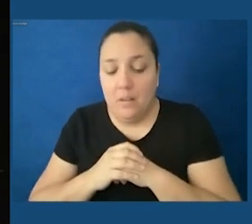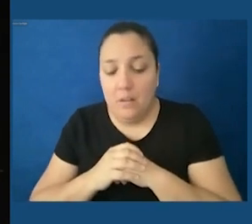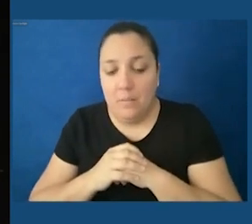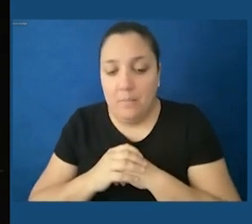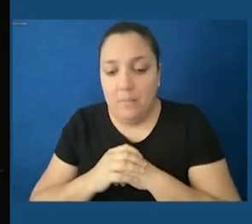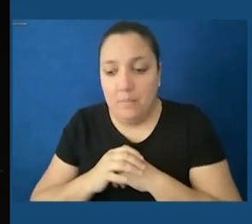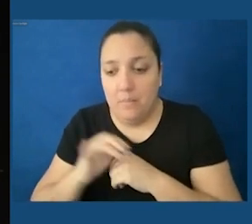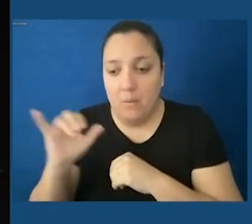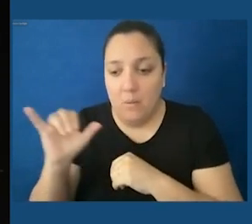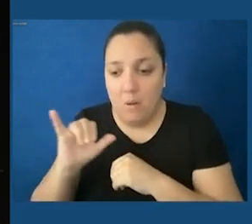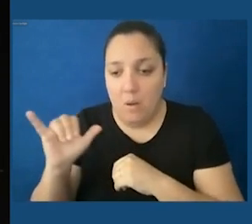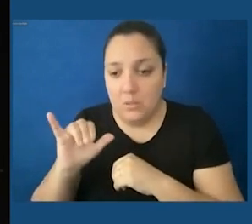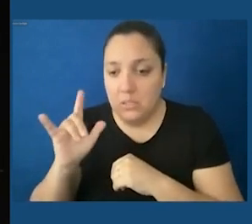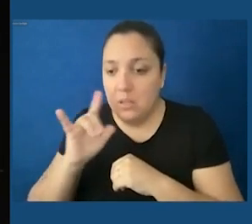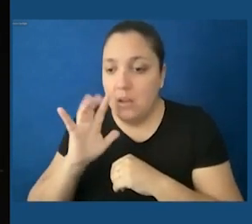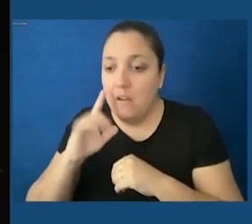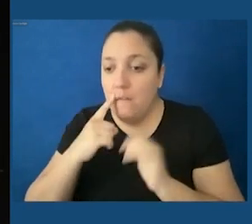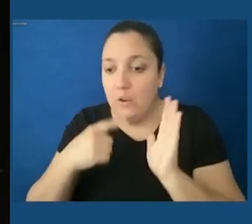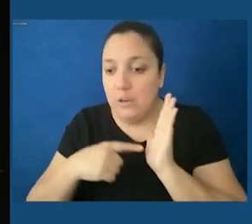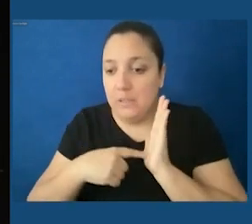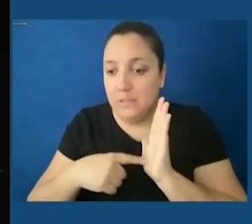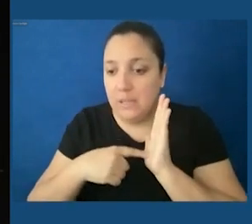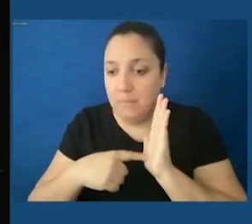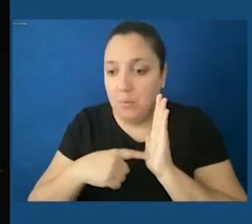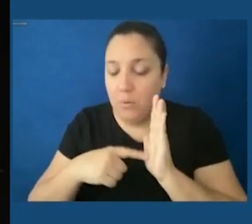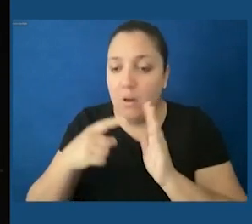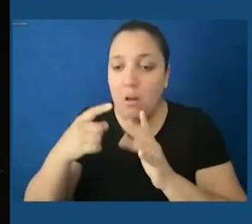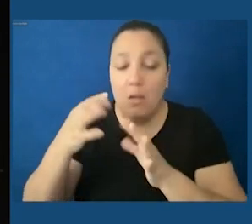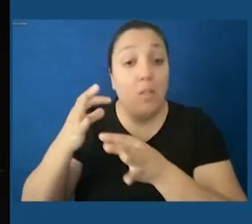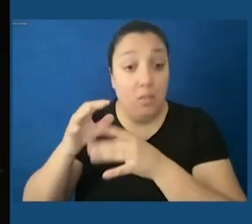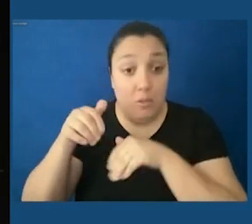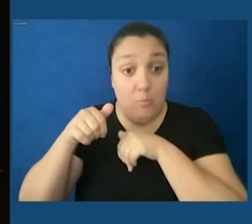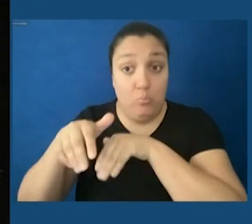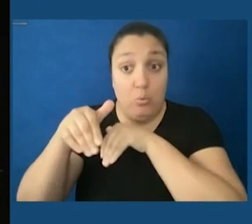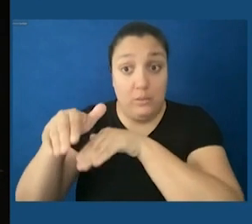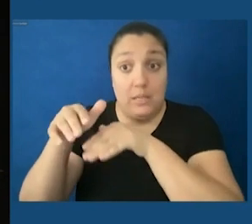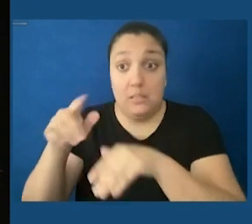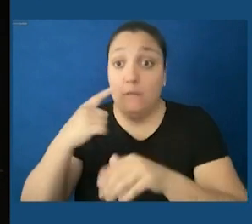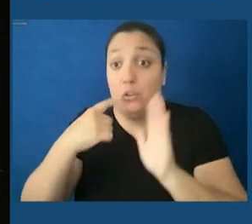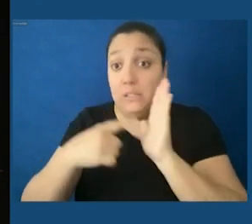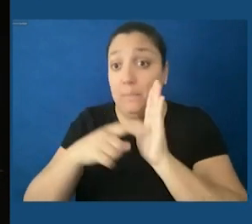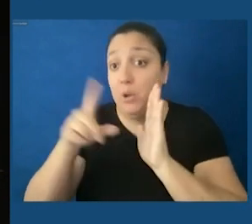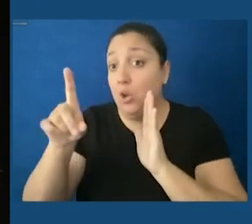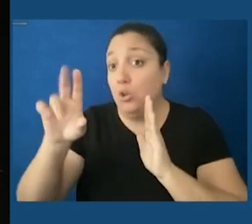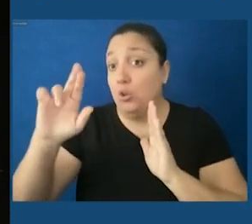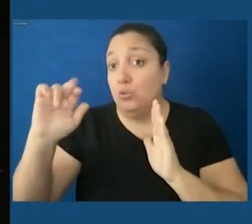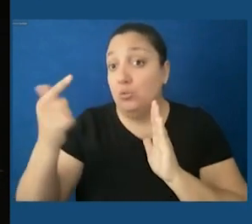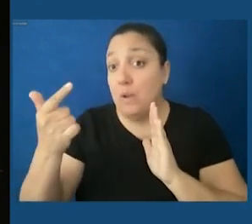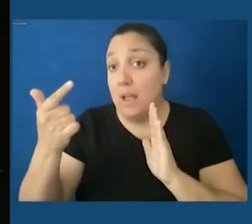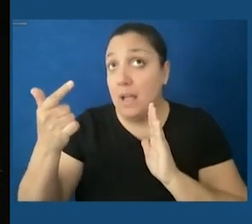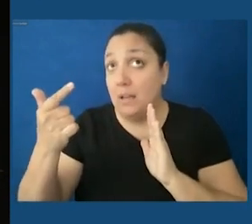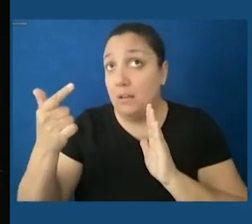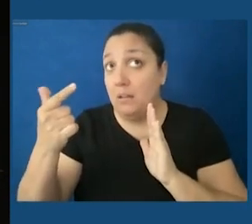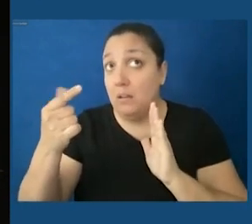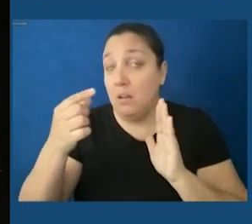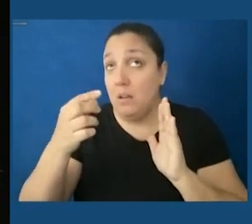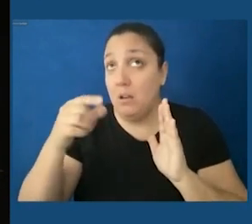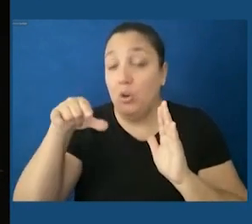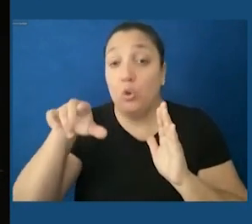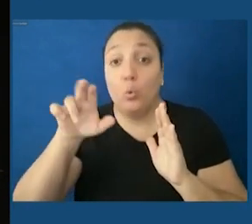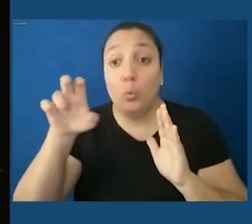the protest at drag queen story hours. So there's about 13 different scenarios, and I commend that to you. The second